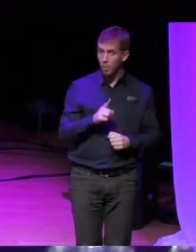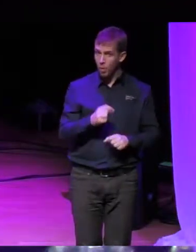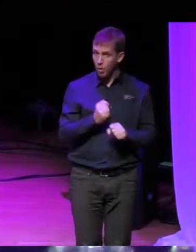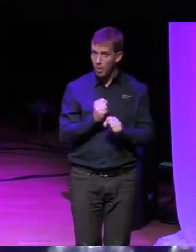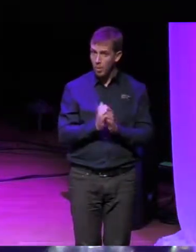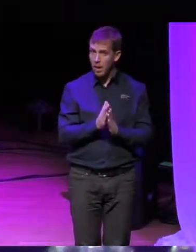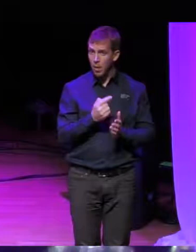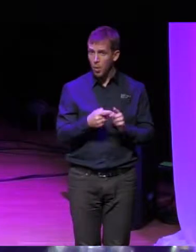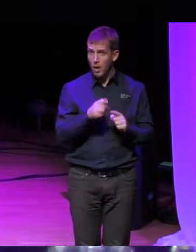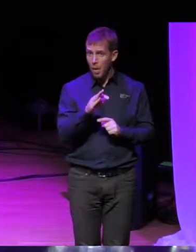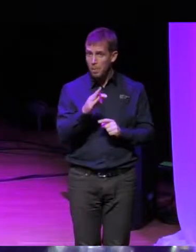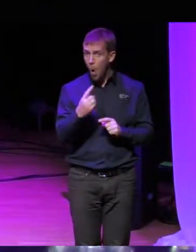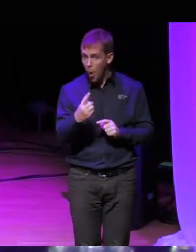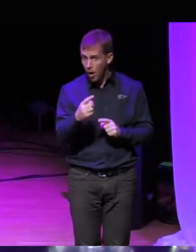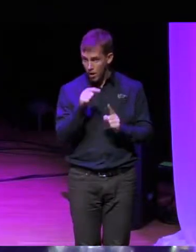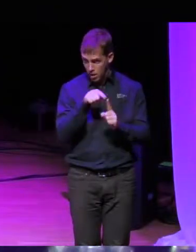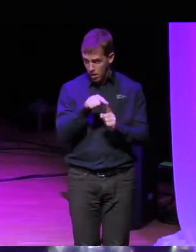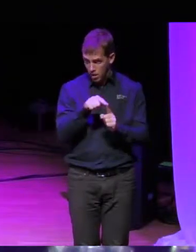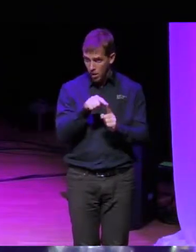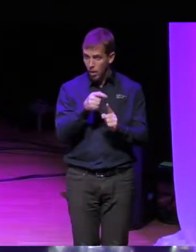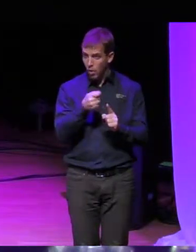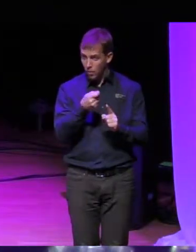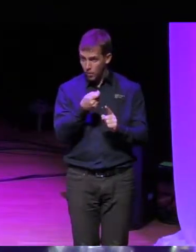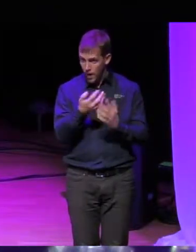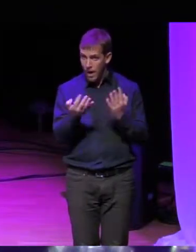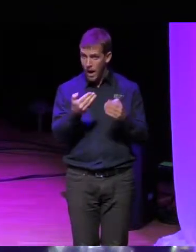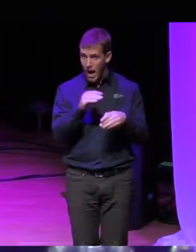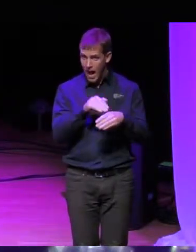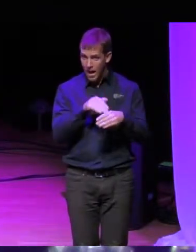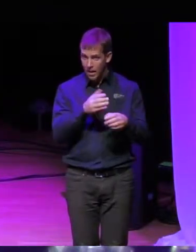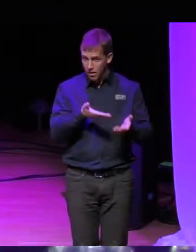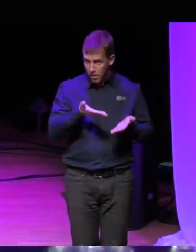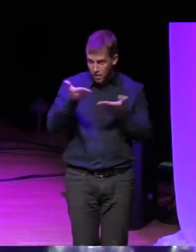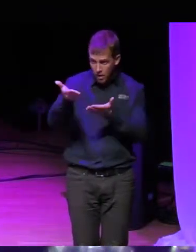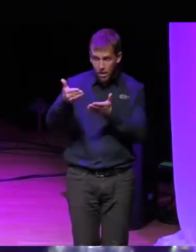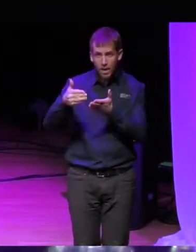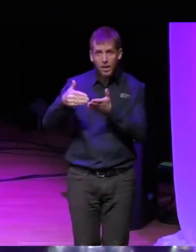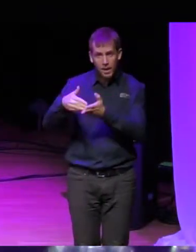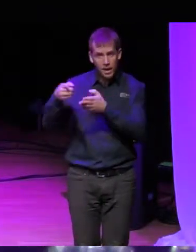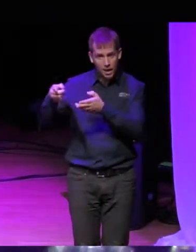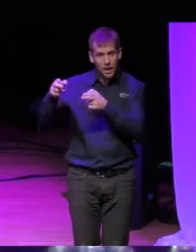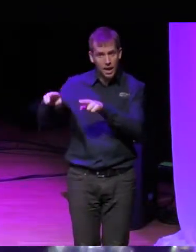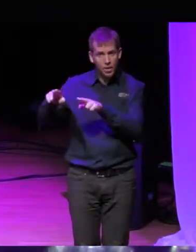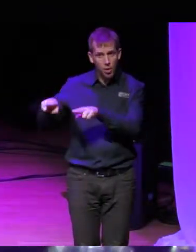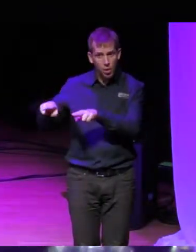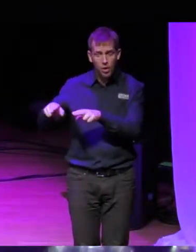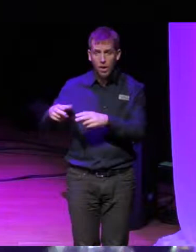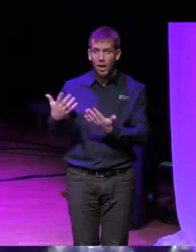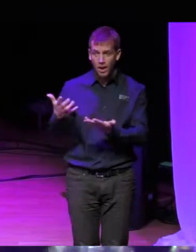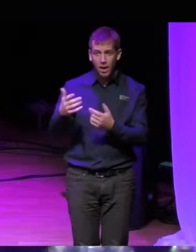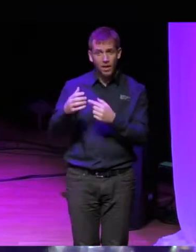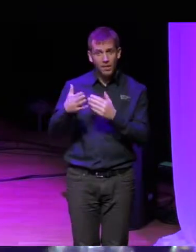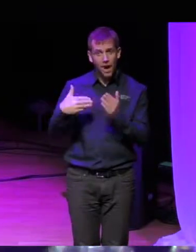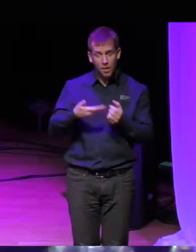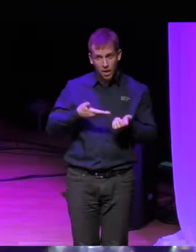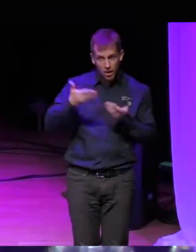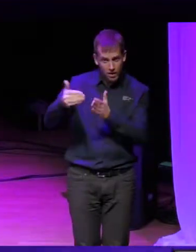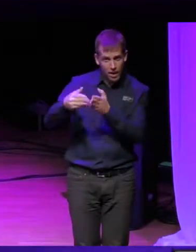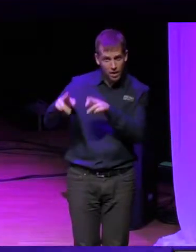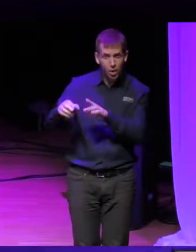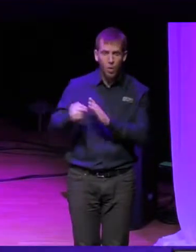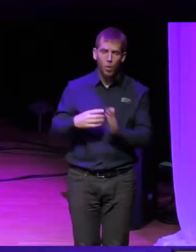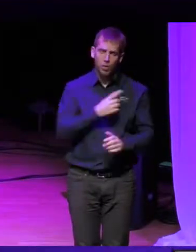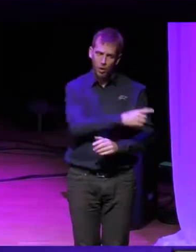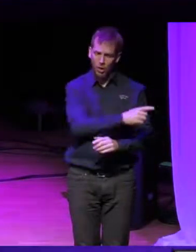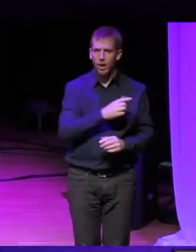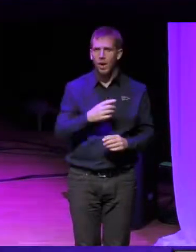and the ACLU is now running in courts due to the Trump administration politics. So, without further